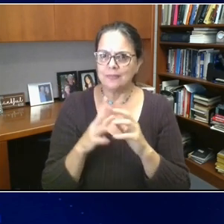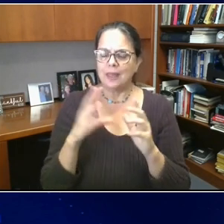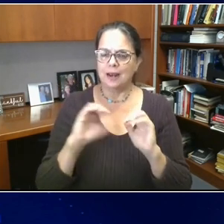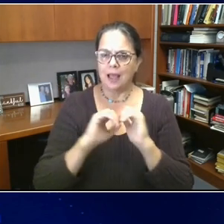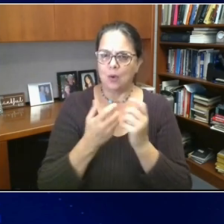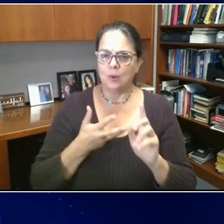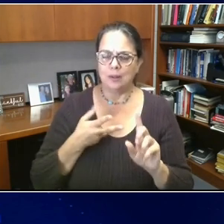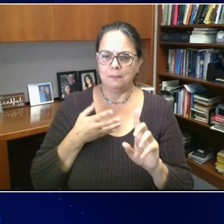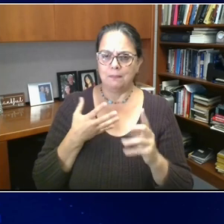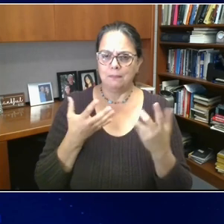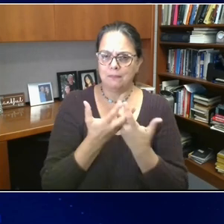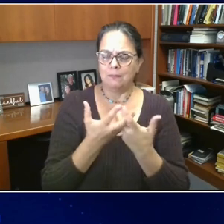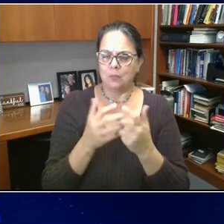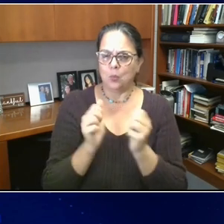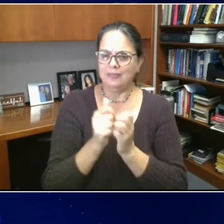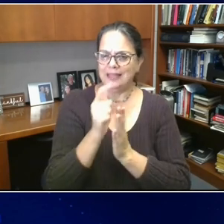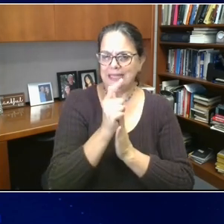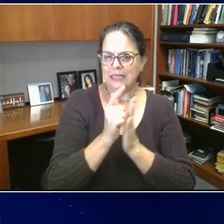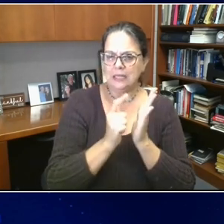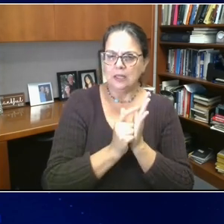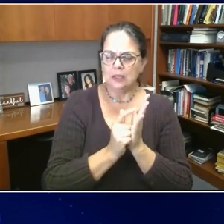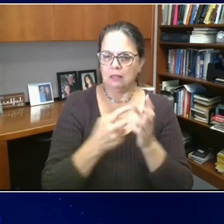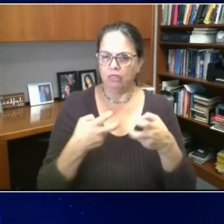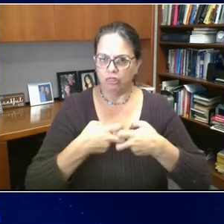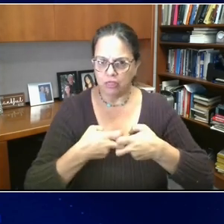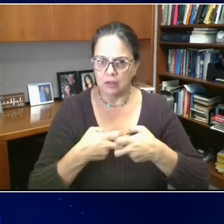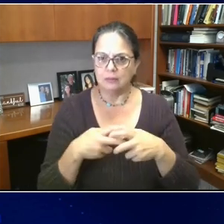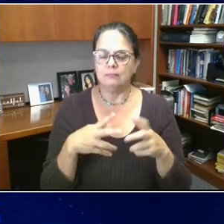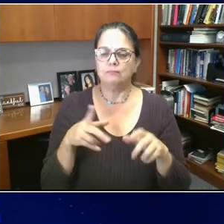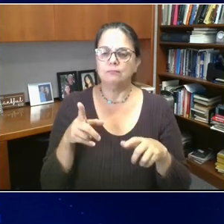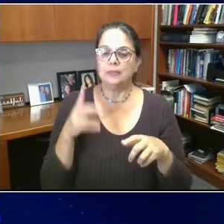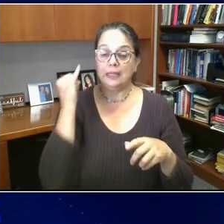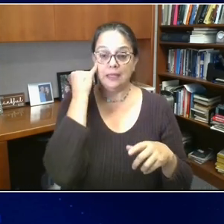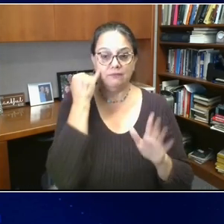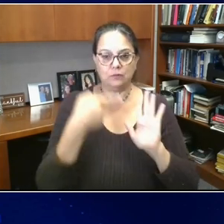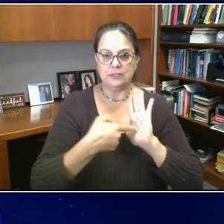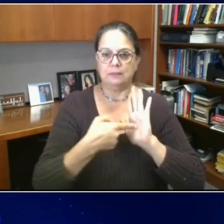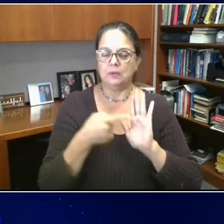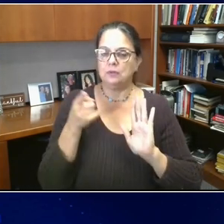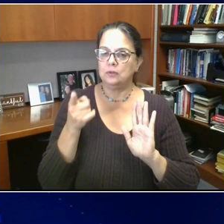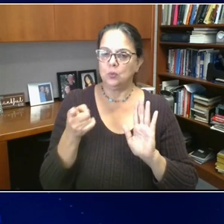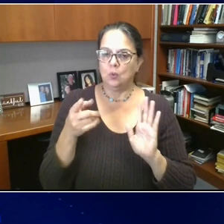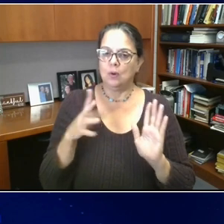She has written about intersectionality and the legal conundrum that it creates.